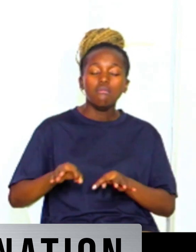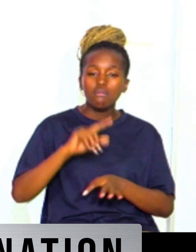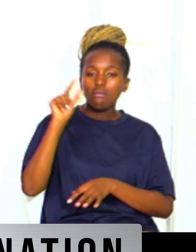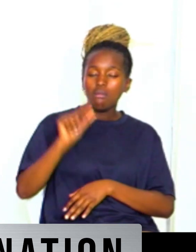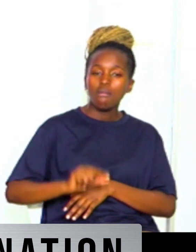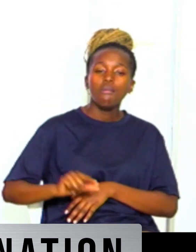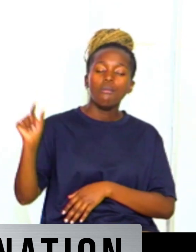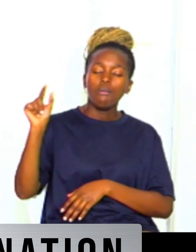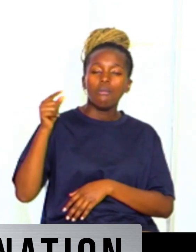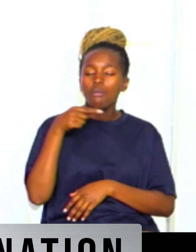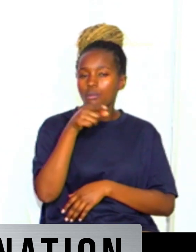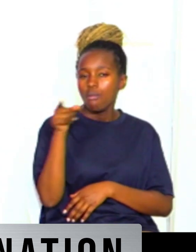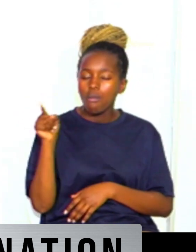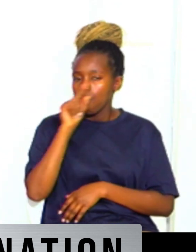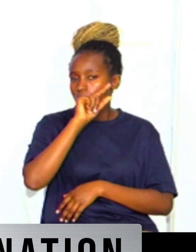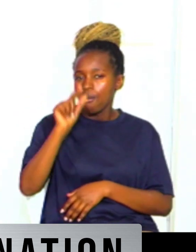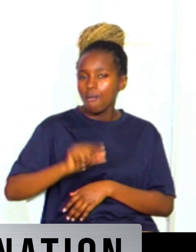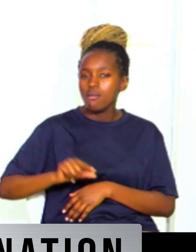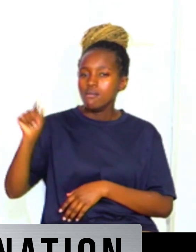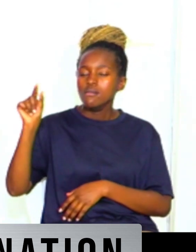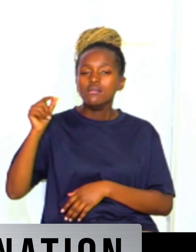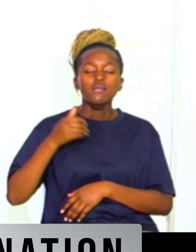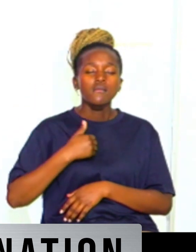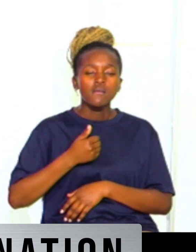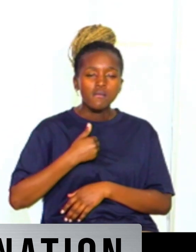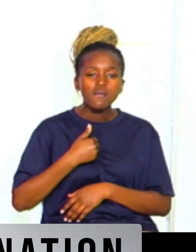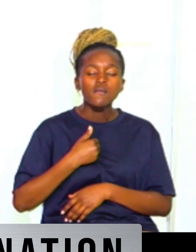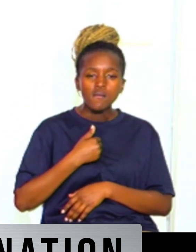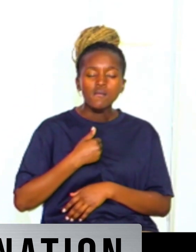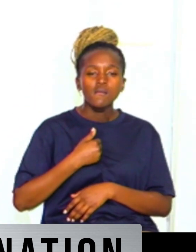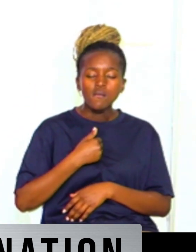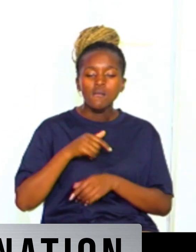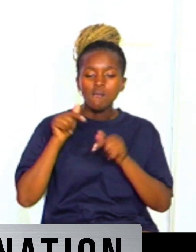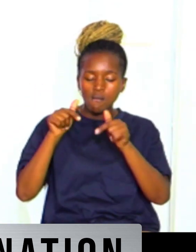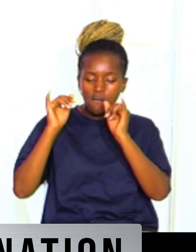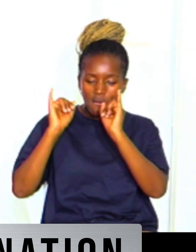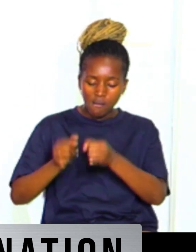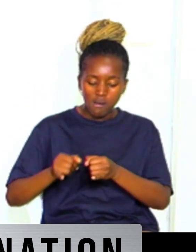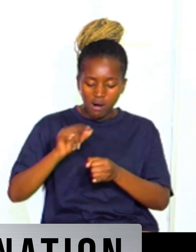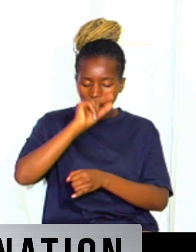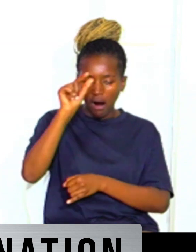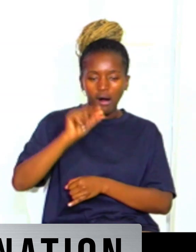I mean you know the likes of your generation. Yeah.